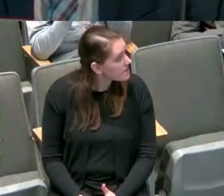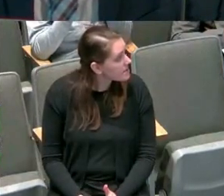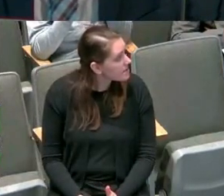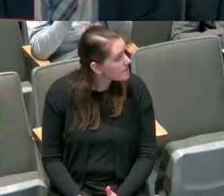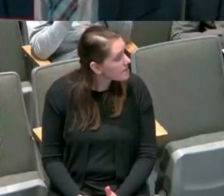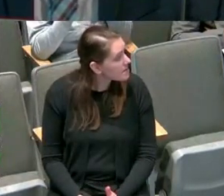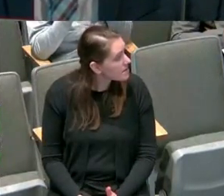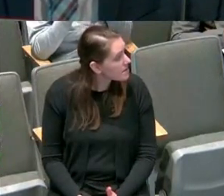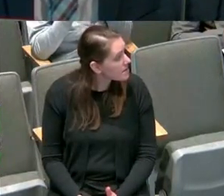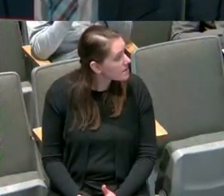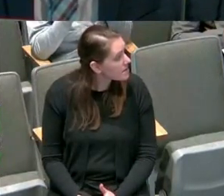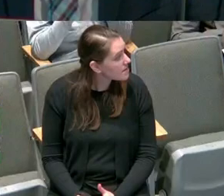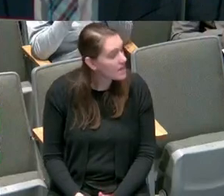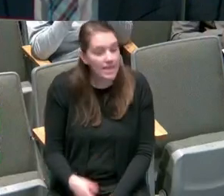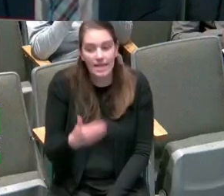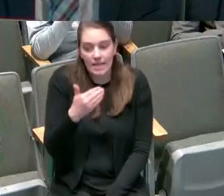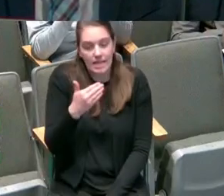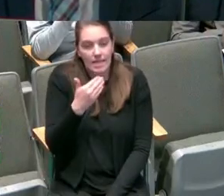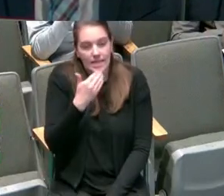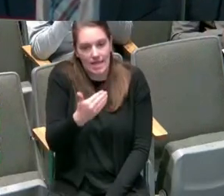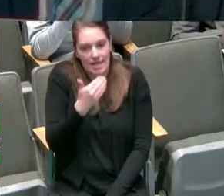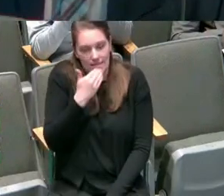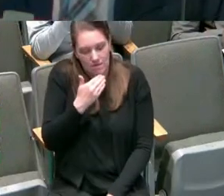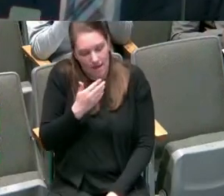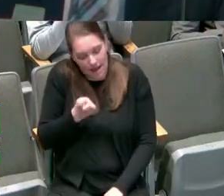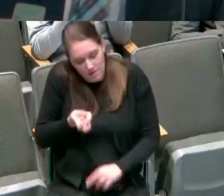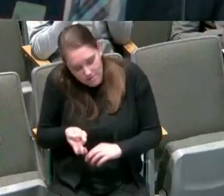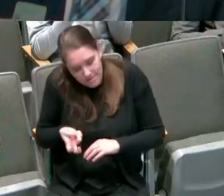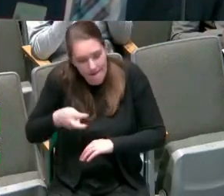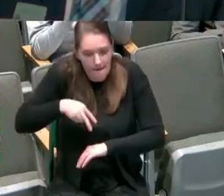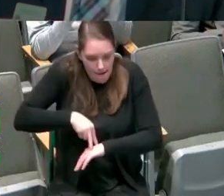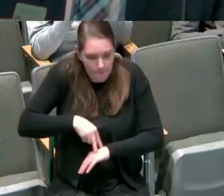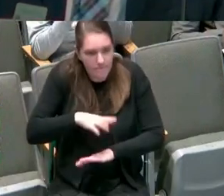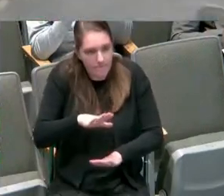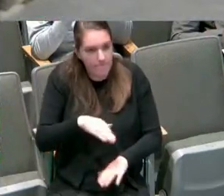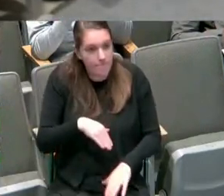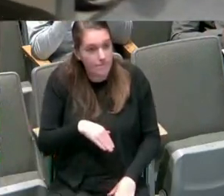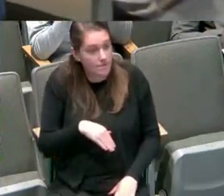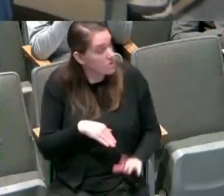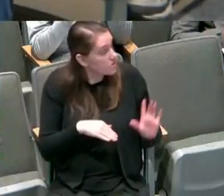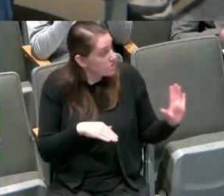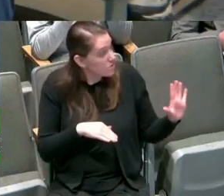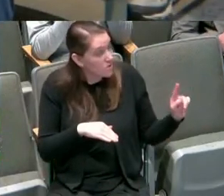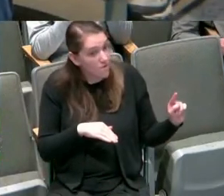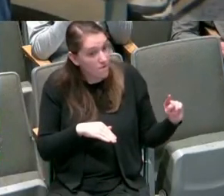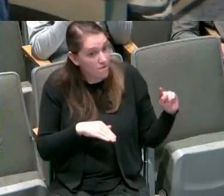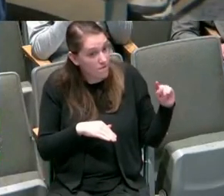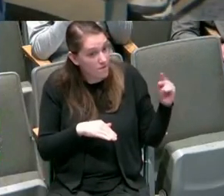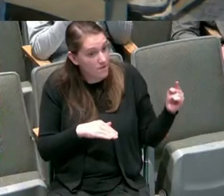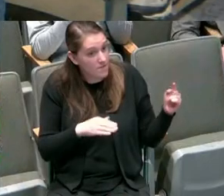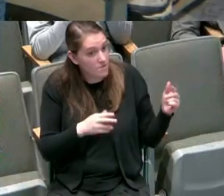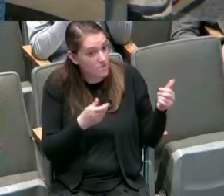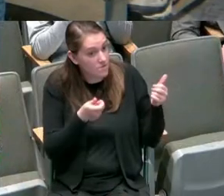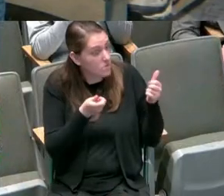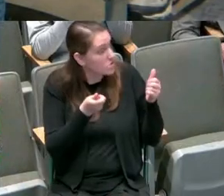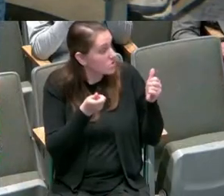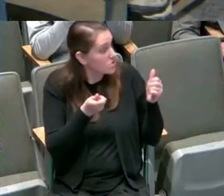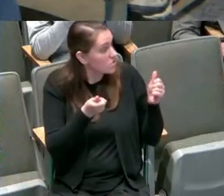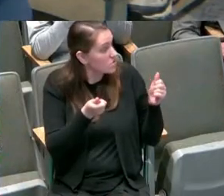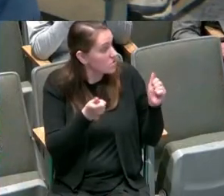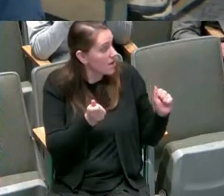it takes three minutes takes a few minutes to get out of the seat okay so since you're there you're the first one we're gonna try that's two minutes on